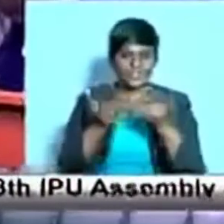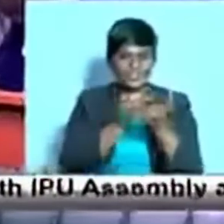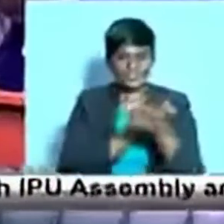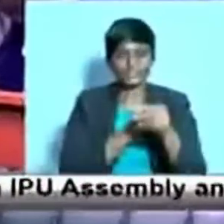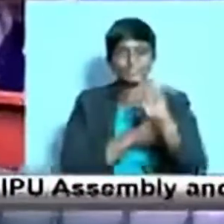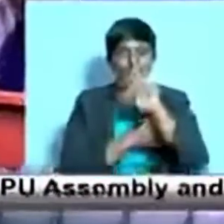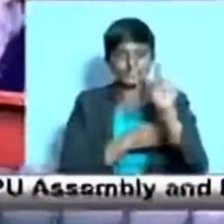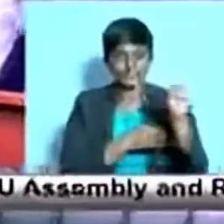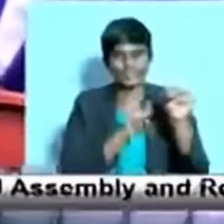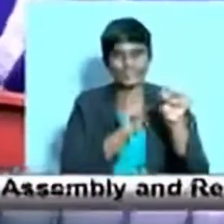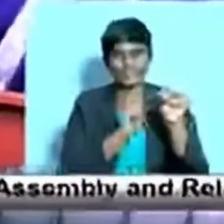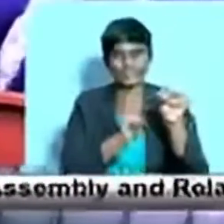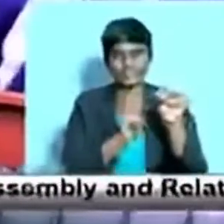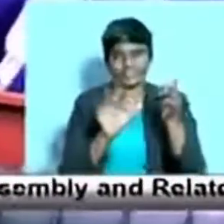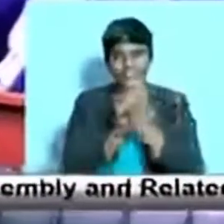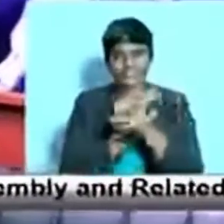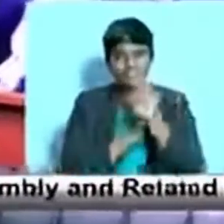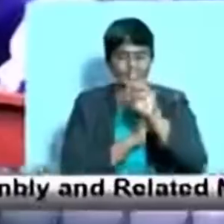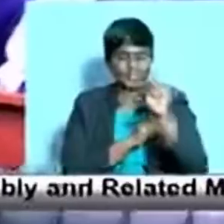22.